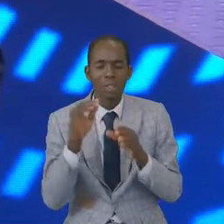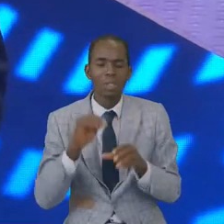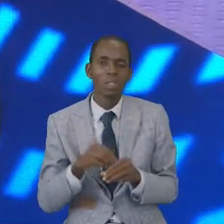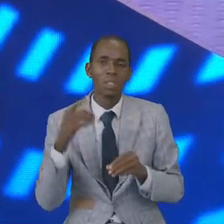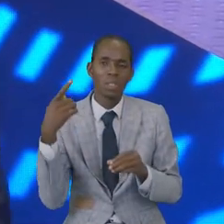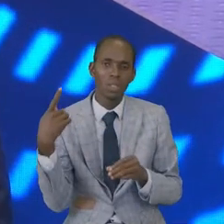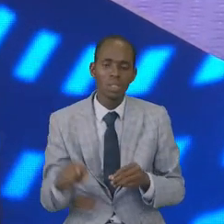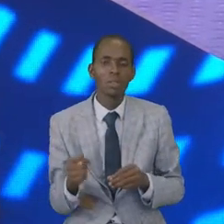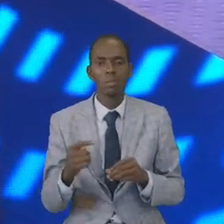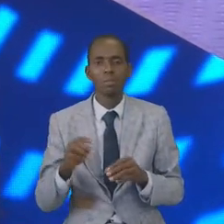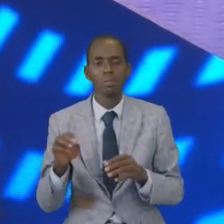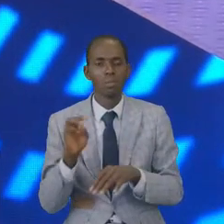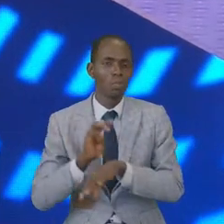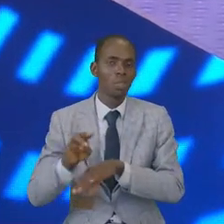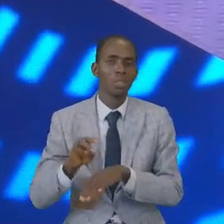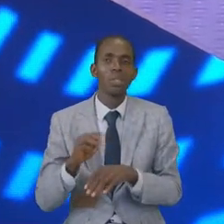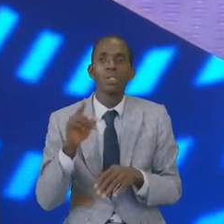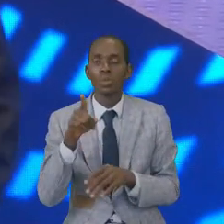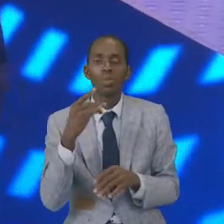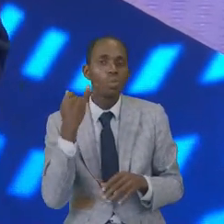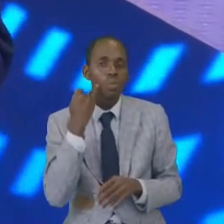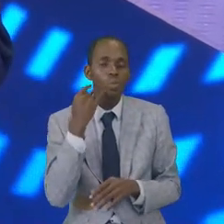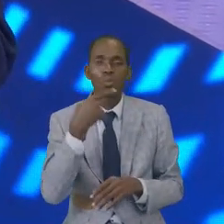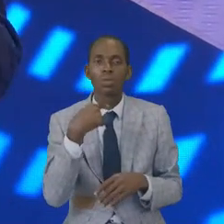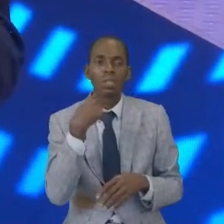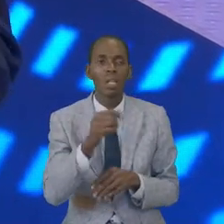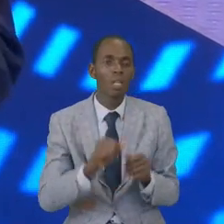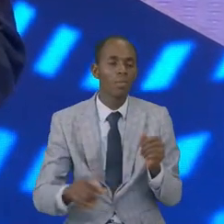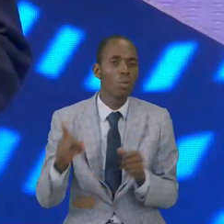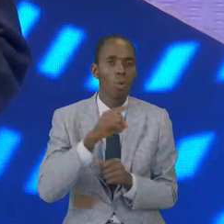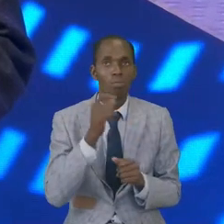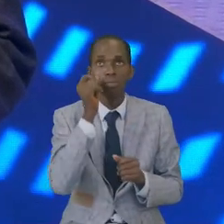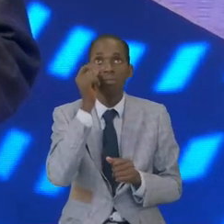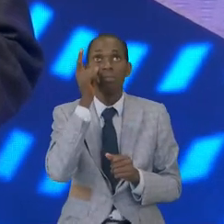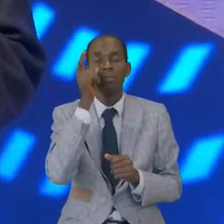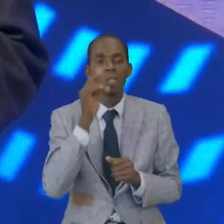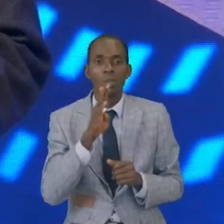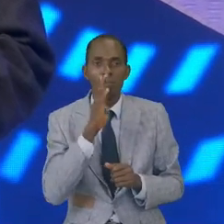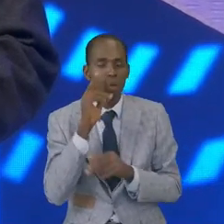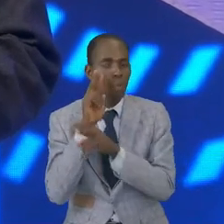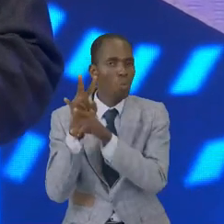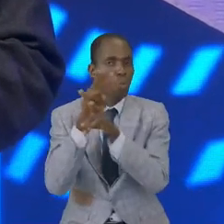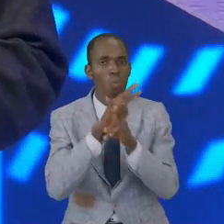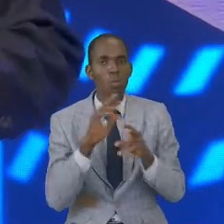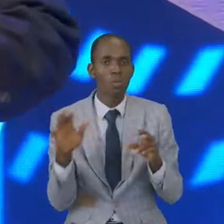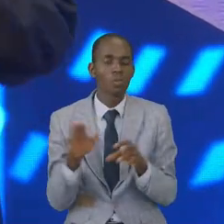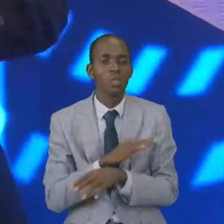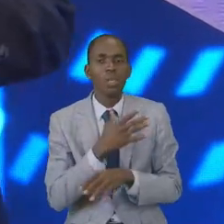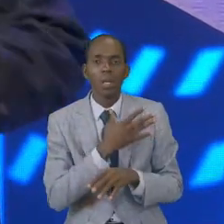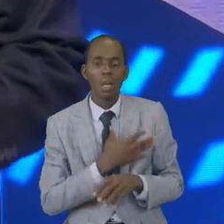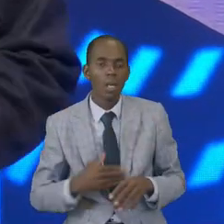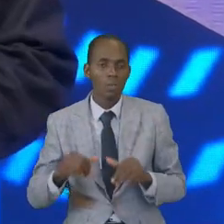should correct, who should tell them, everybody wake up, we need to keep on vigilant, and we need to keep